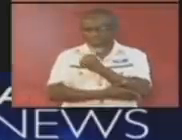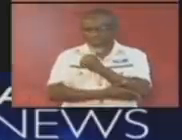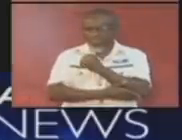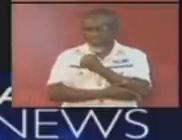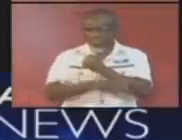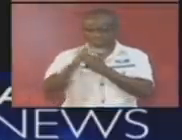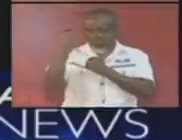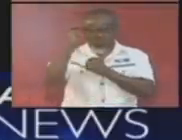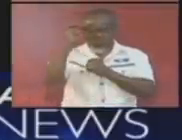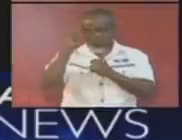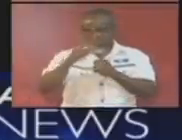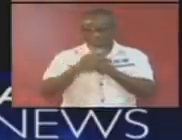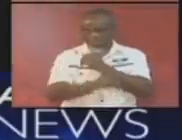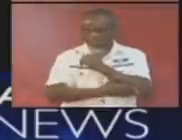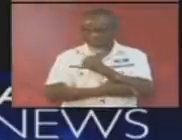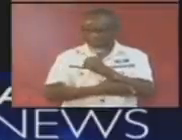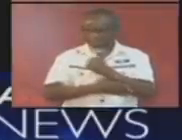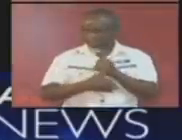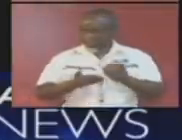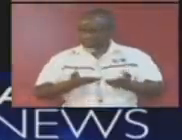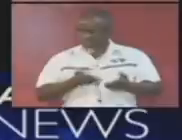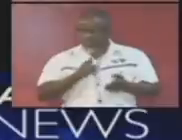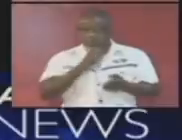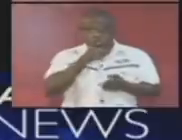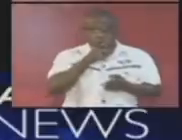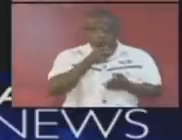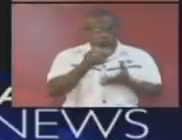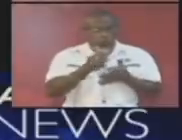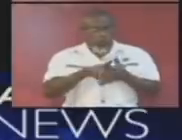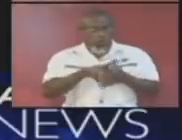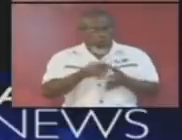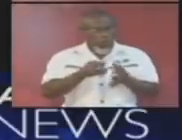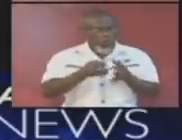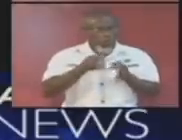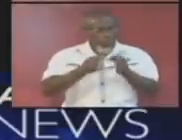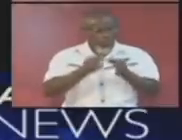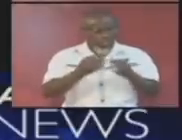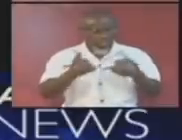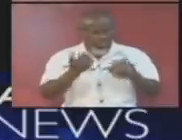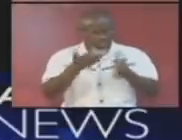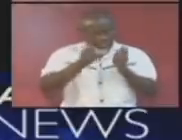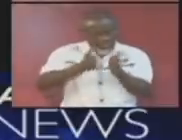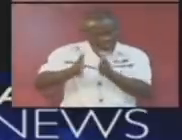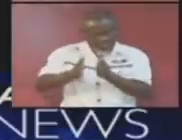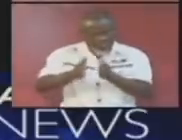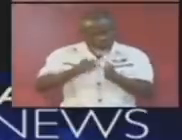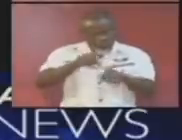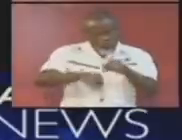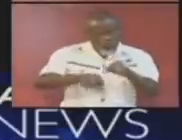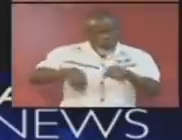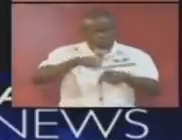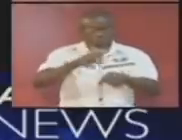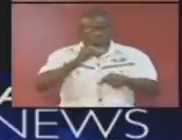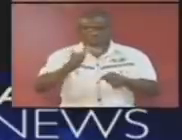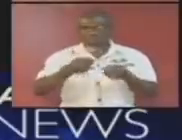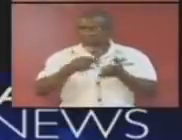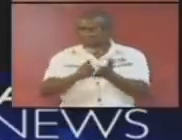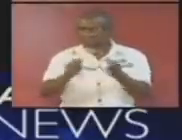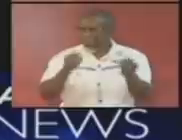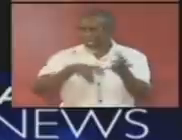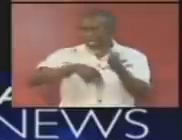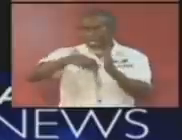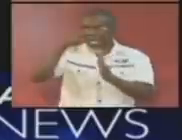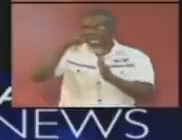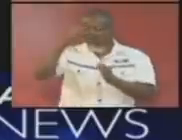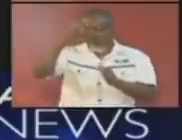for it. Is there anything in place to ensure that we don't pay, more than what is being paid in other countries